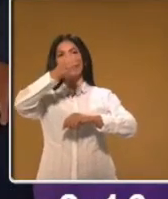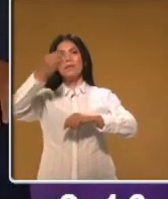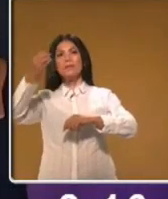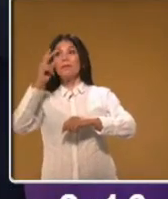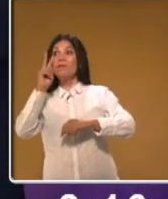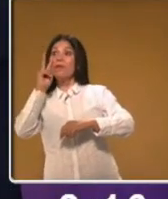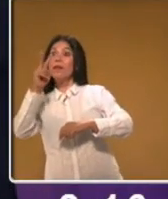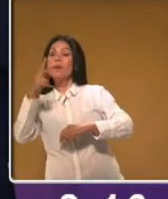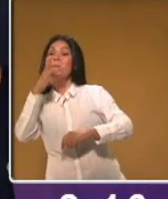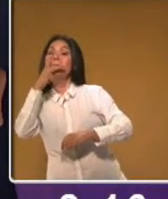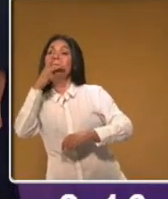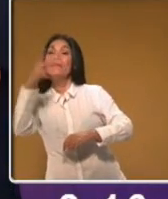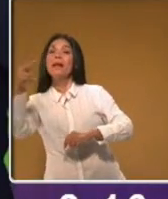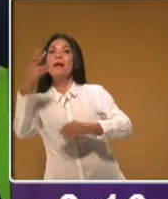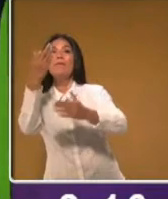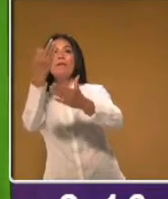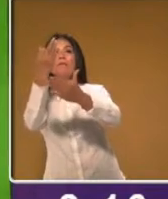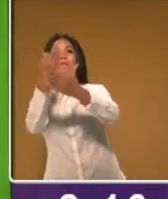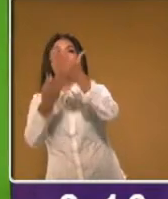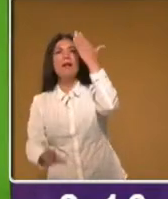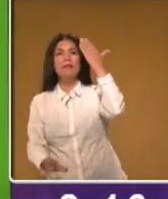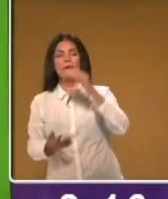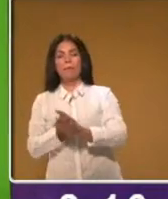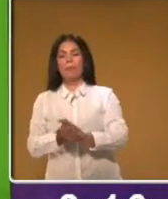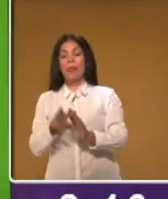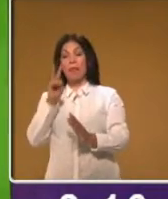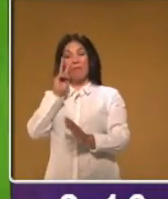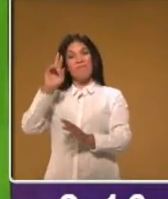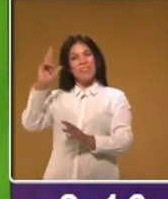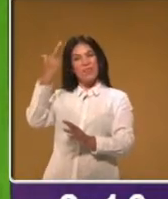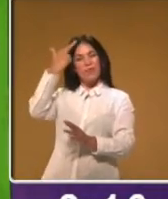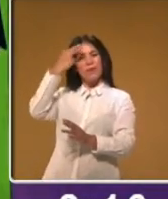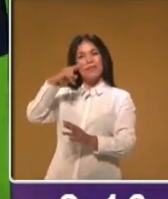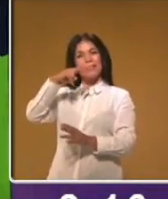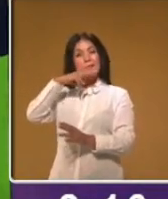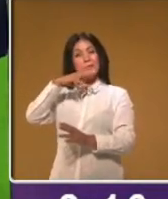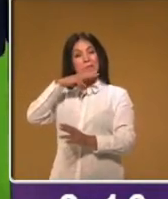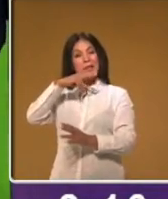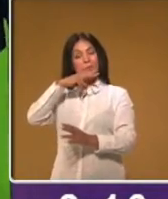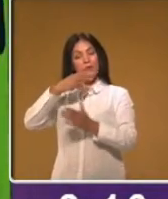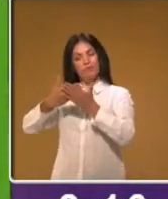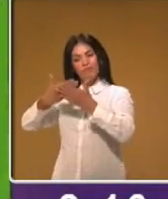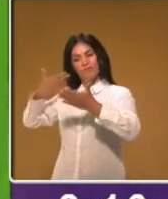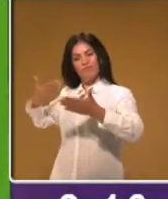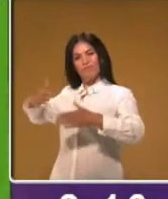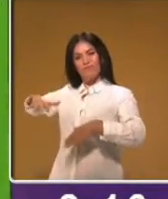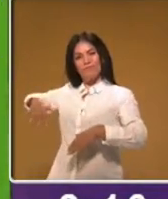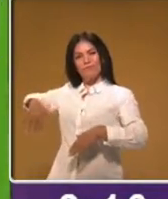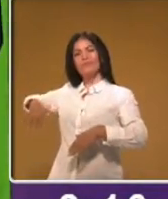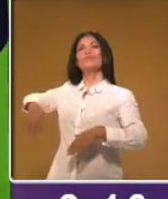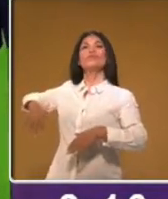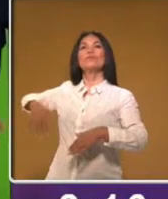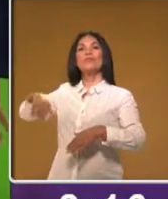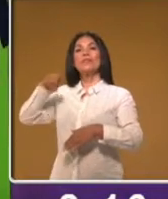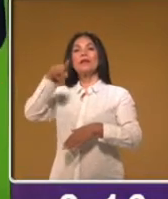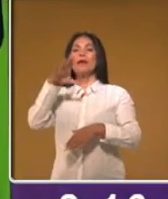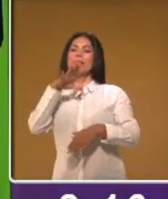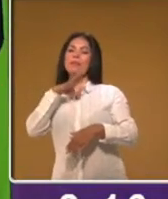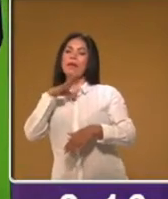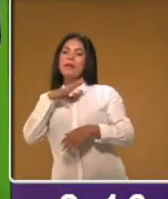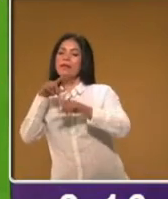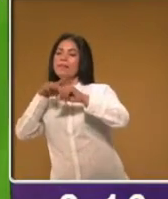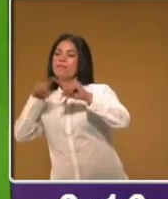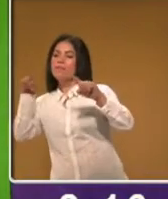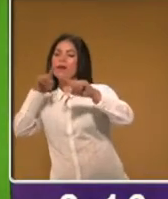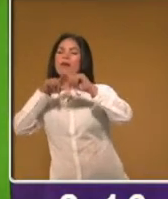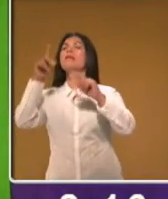What are the answers for this exercise? I at night, number one. I sleep, I work, I cook,